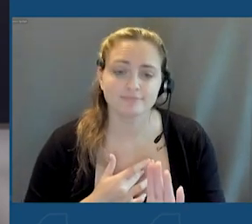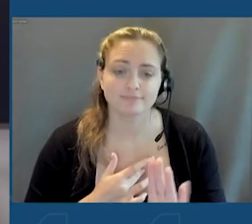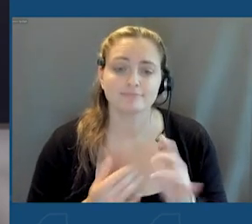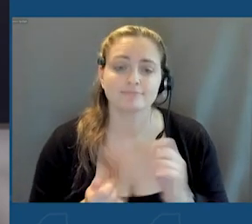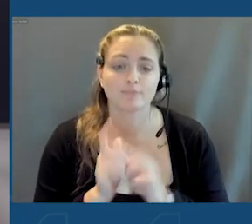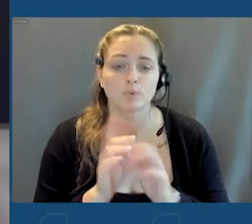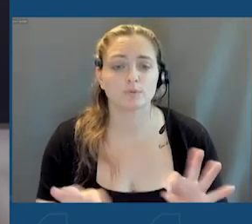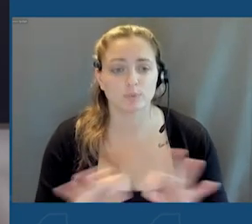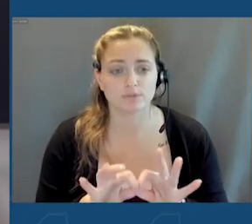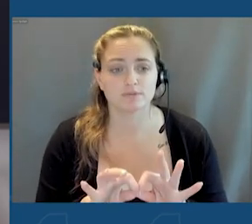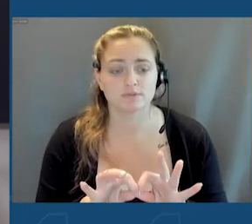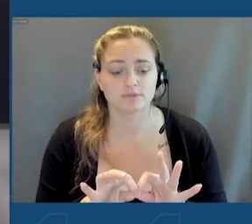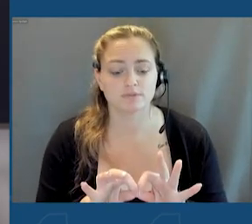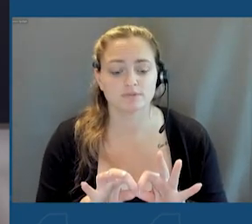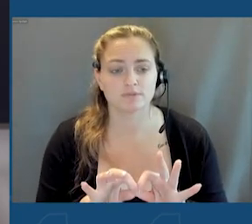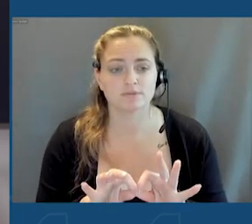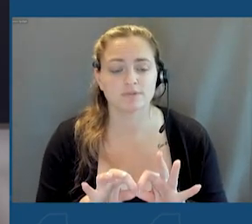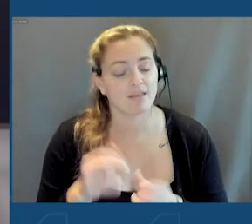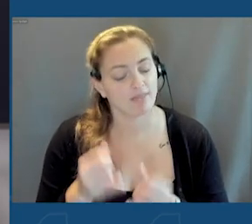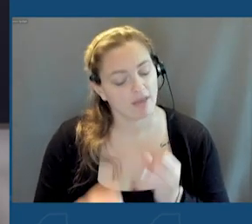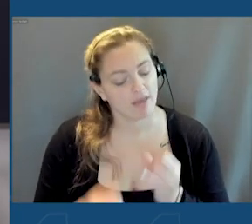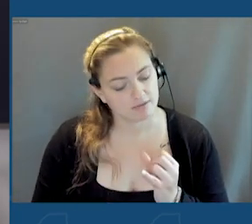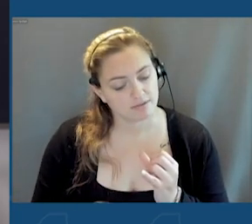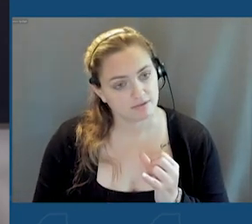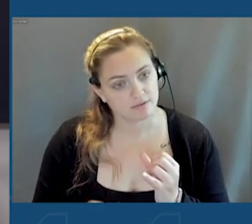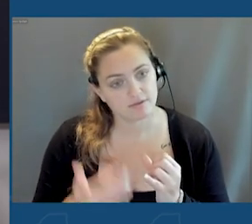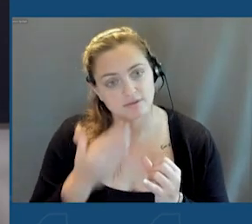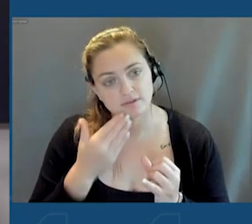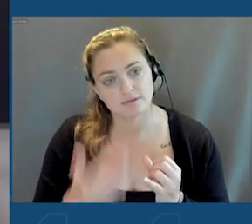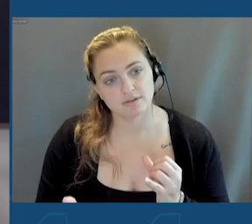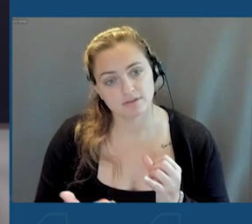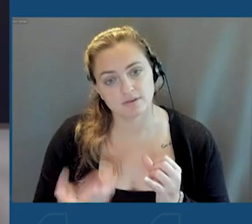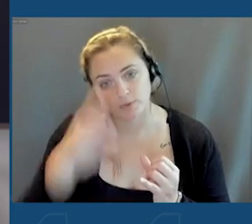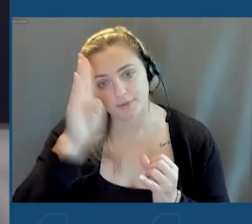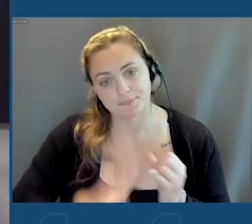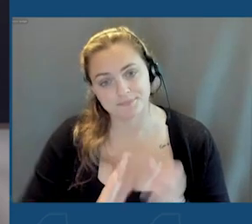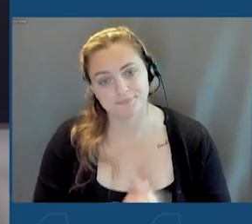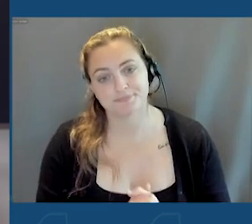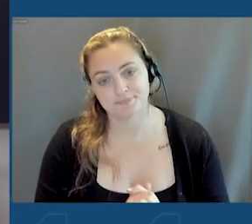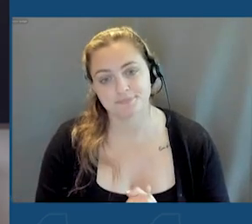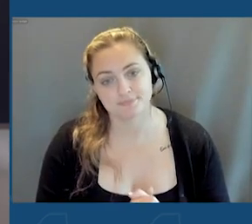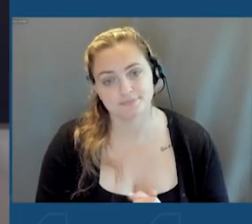most importantly, I leave for last. Thank you, God. Amen.